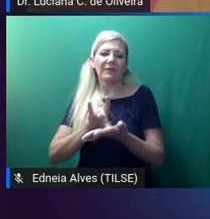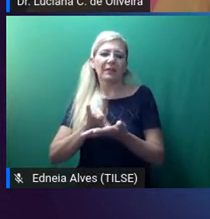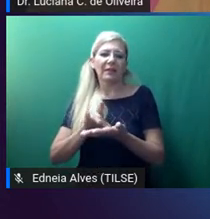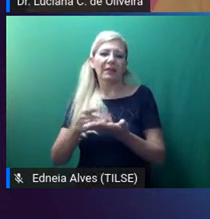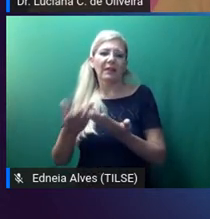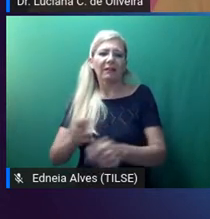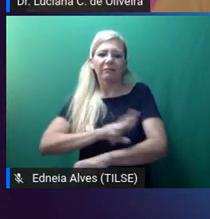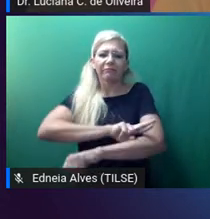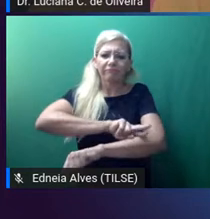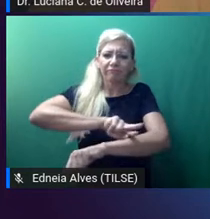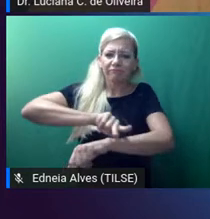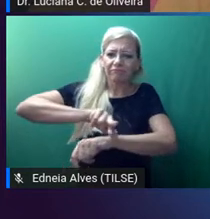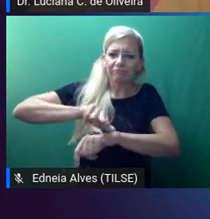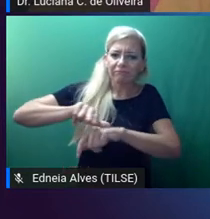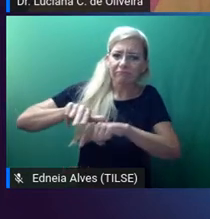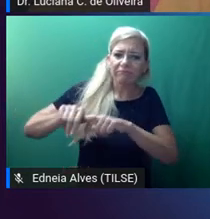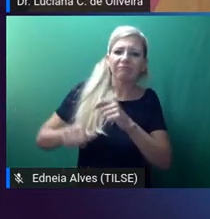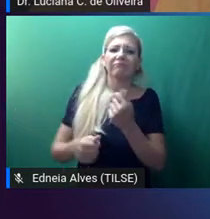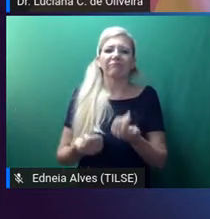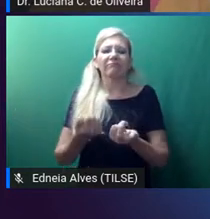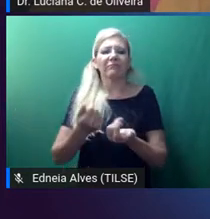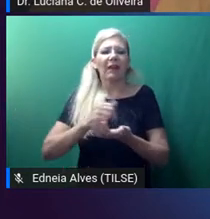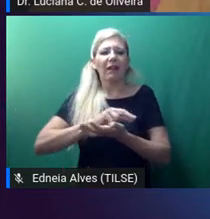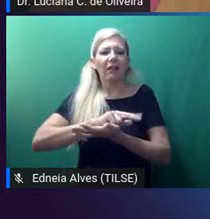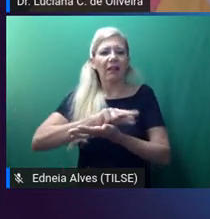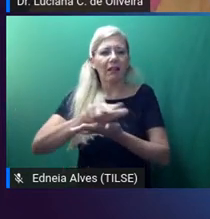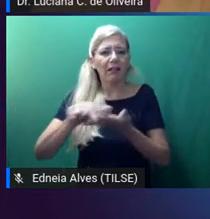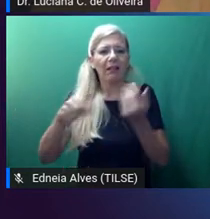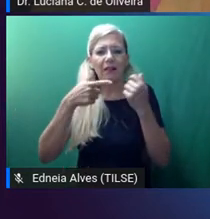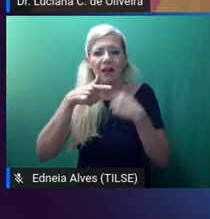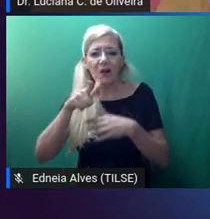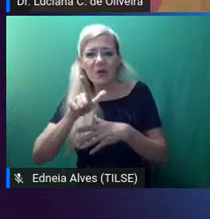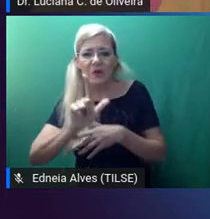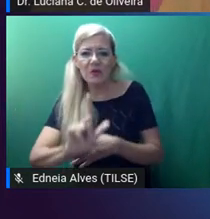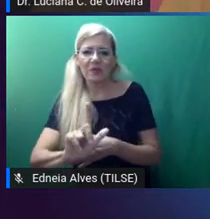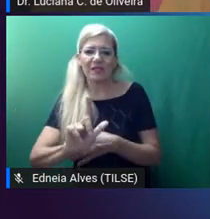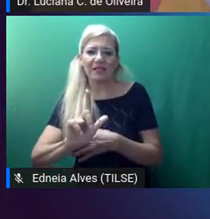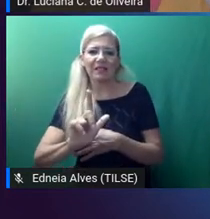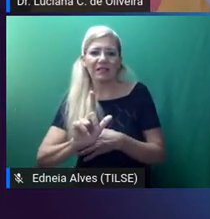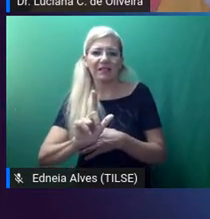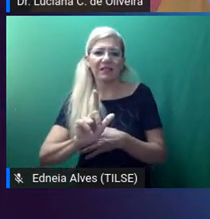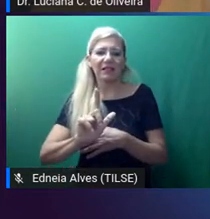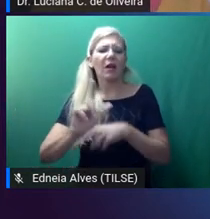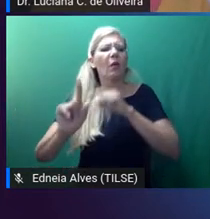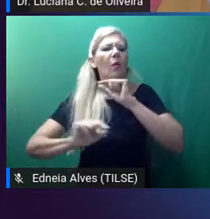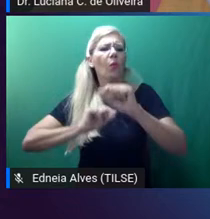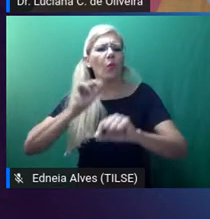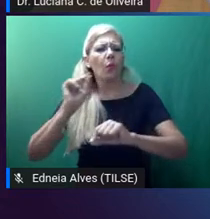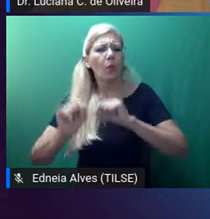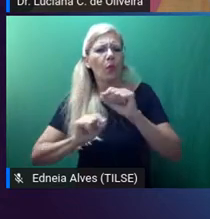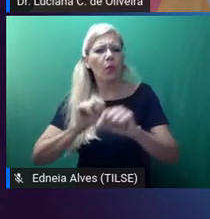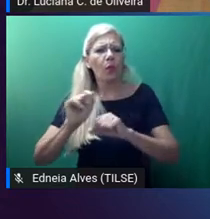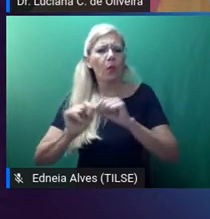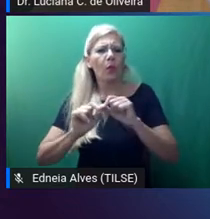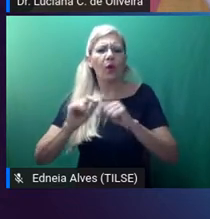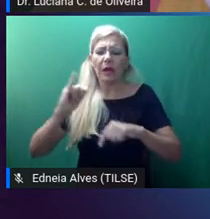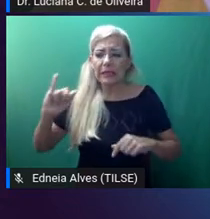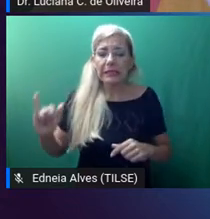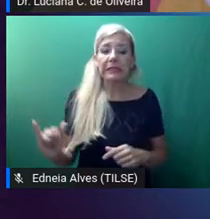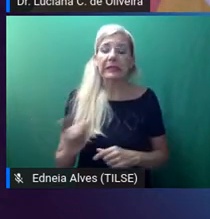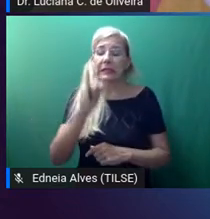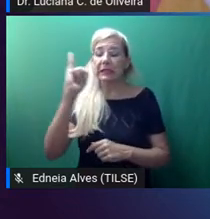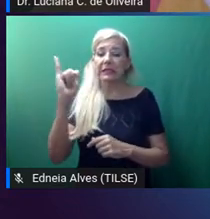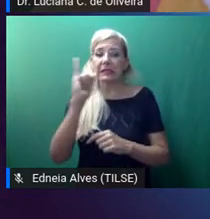we call plurilingualism. Okay, what is plurilingualism? I think that's really an important